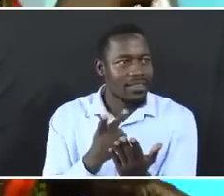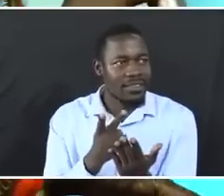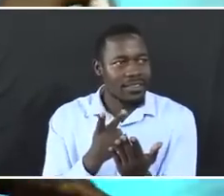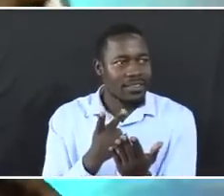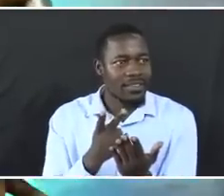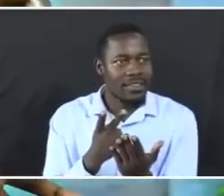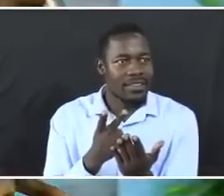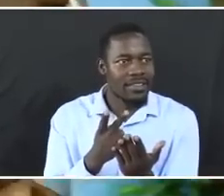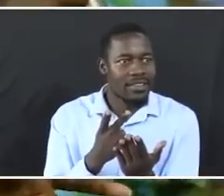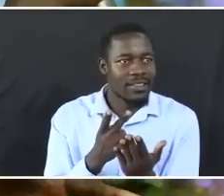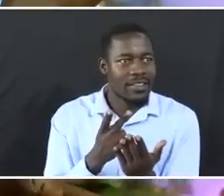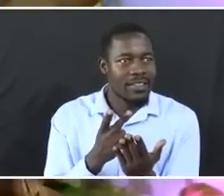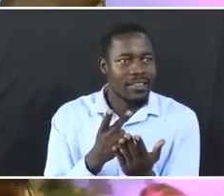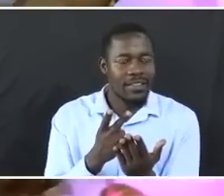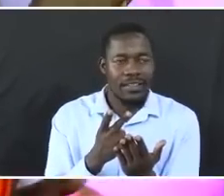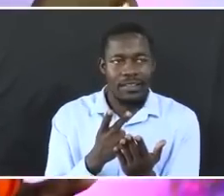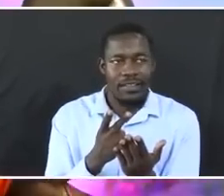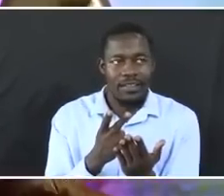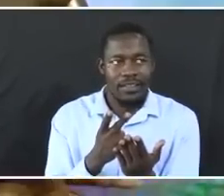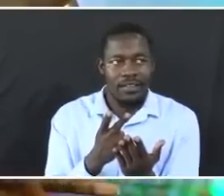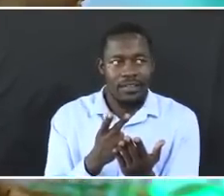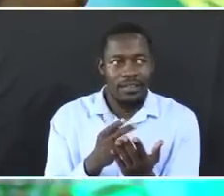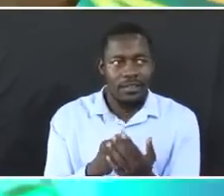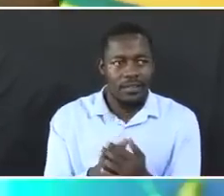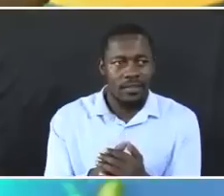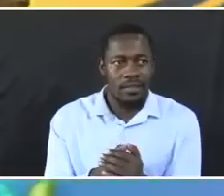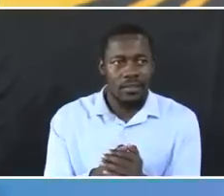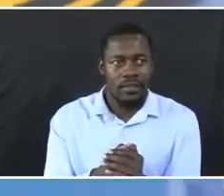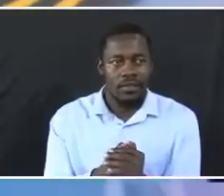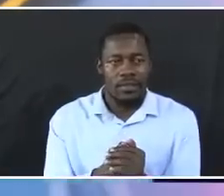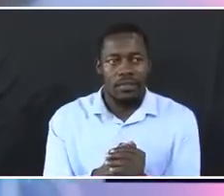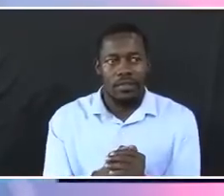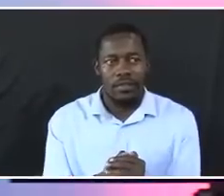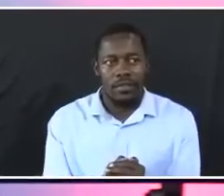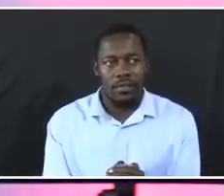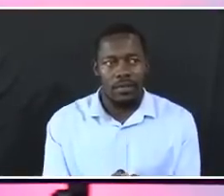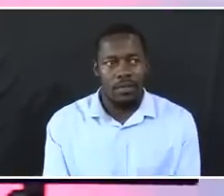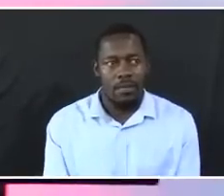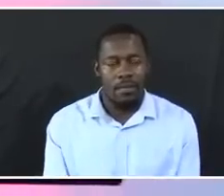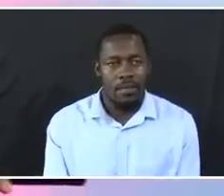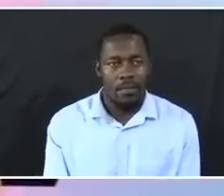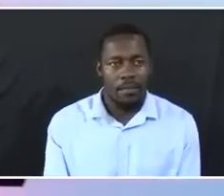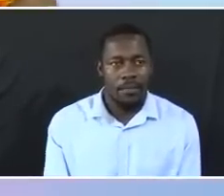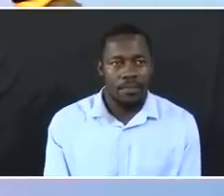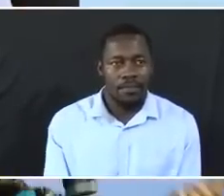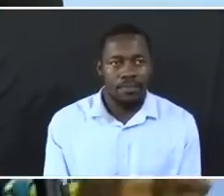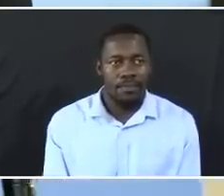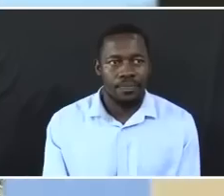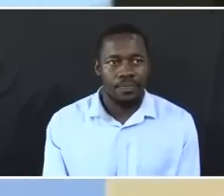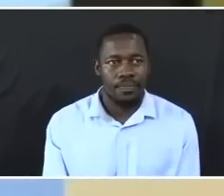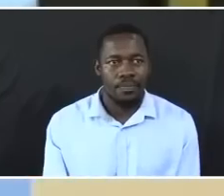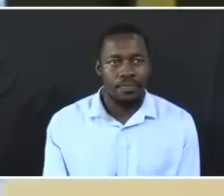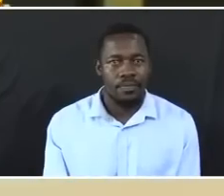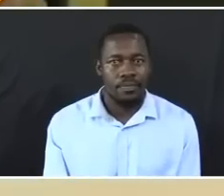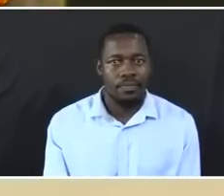No, some people are so strict when they are streaming online. Yes, just